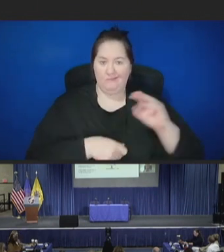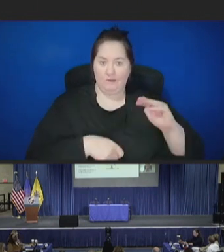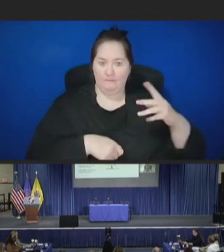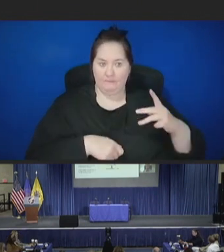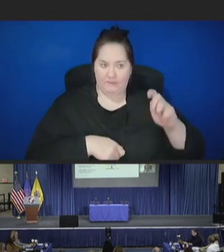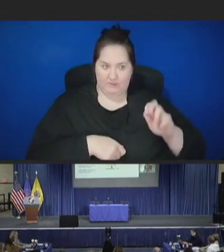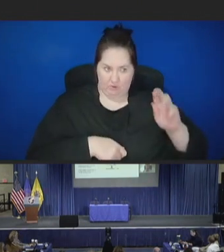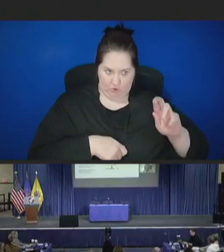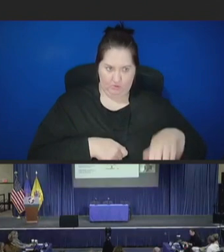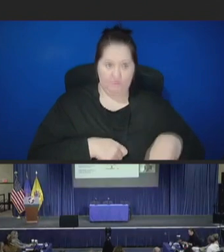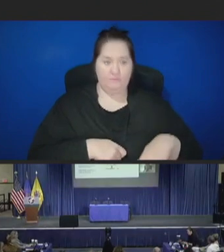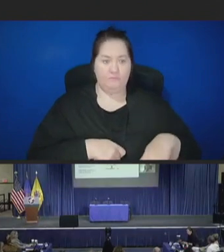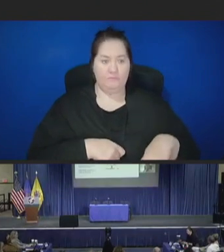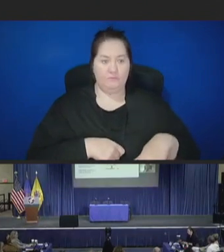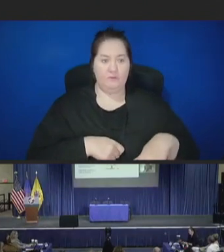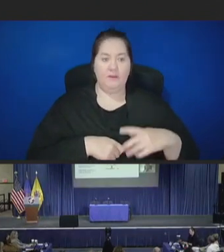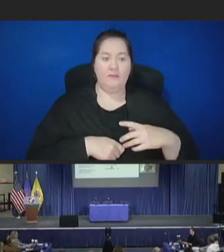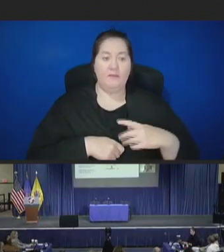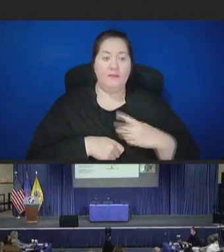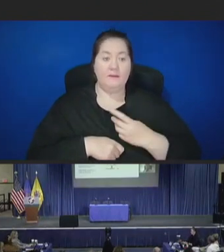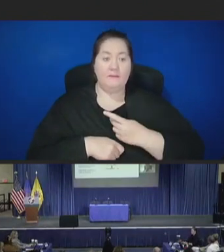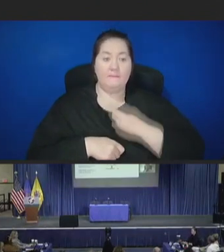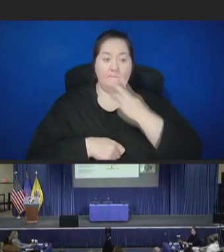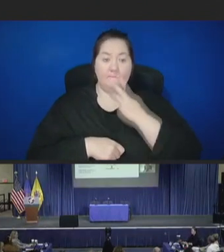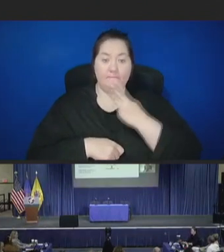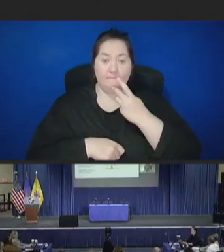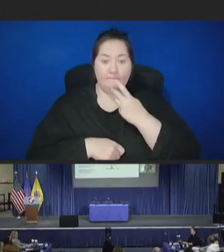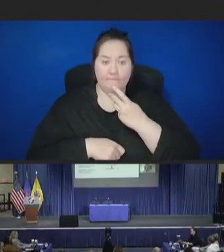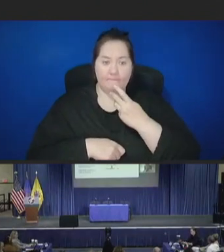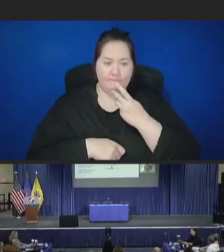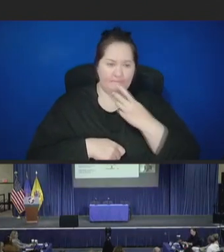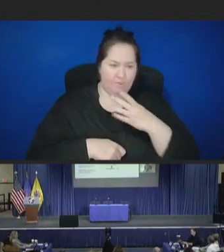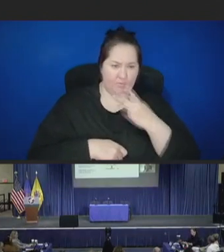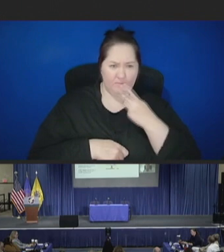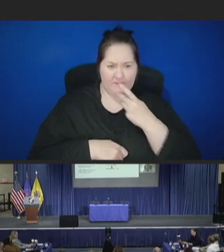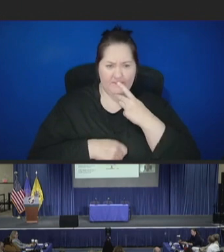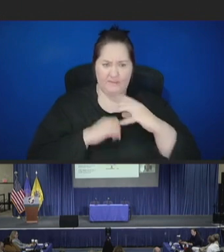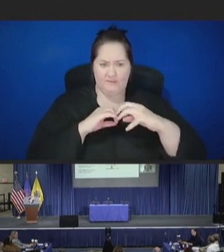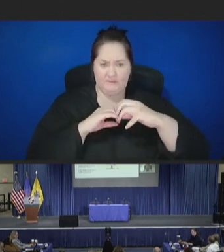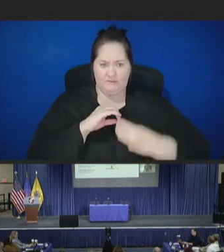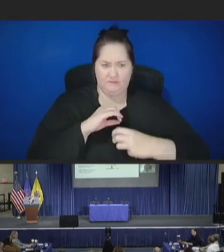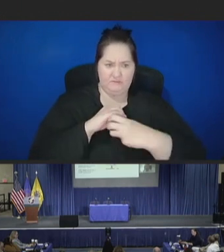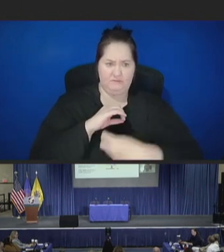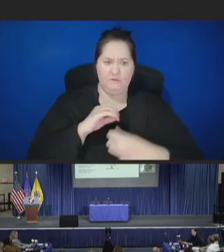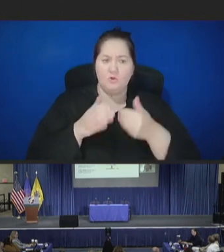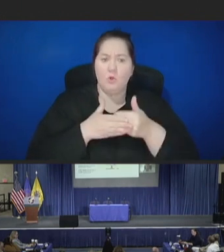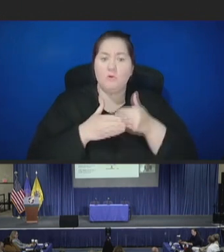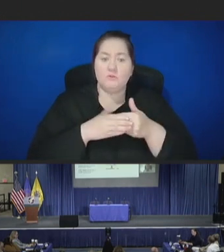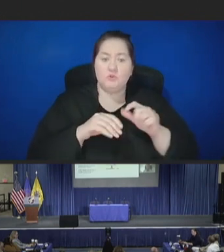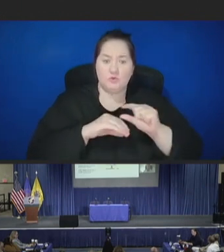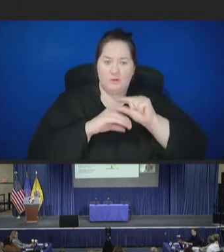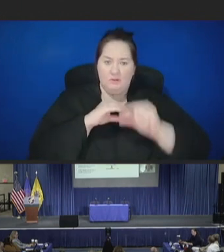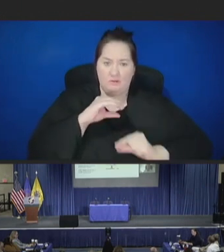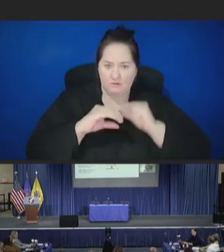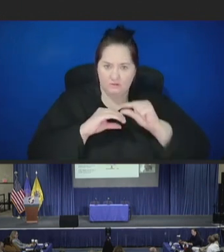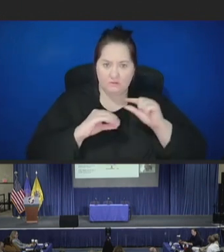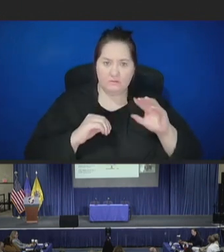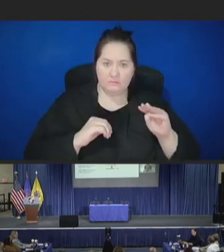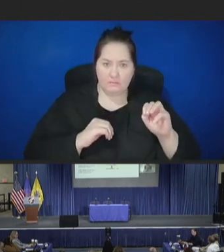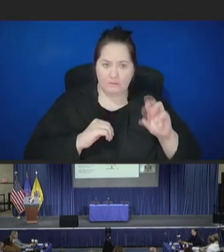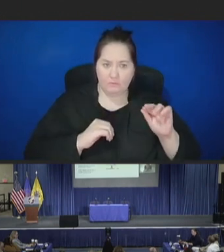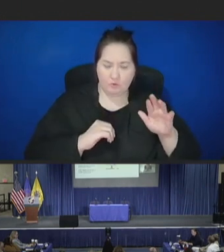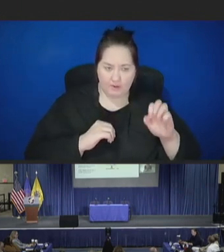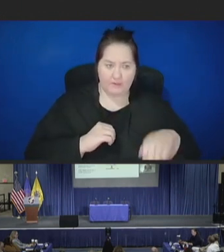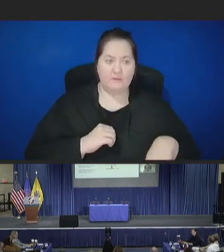emperor is this pink region right next to the membrane. And this region is very conserved, but and